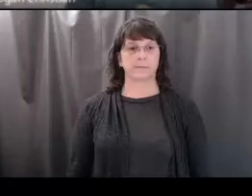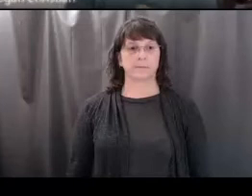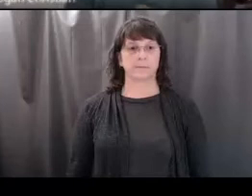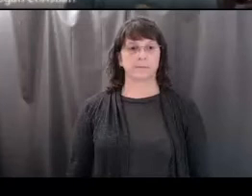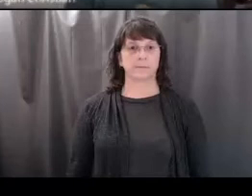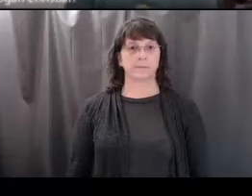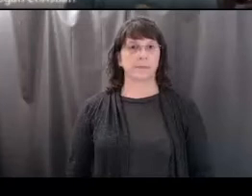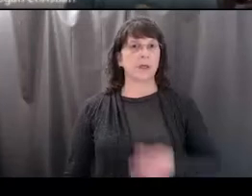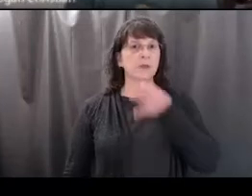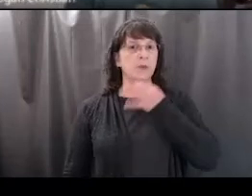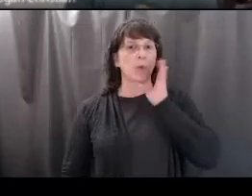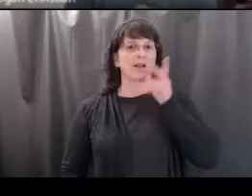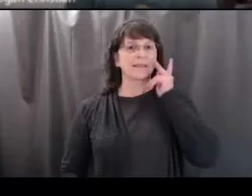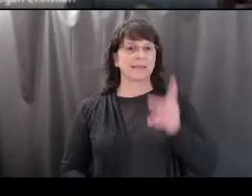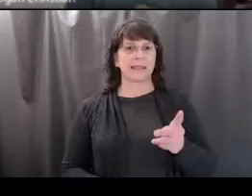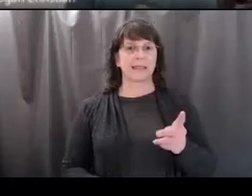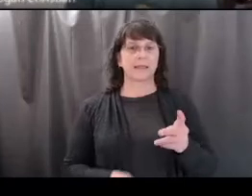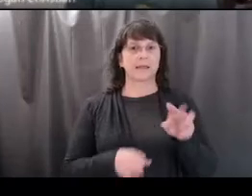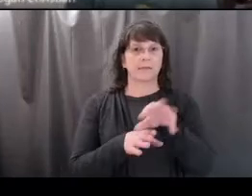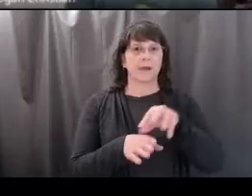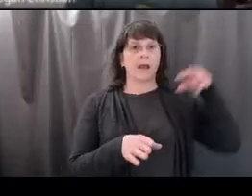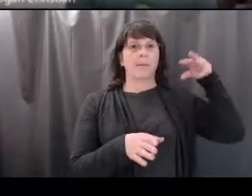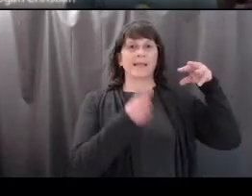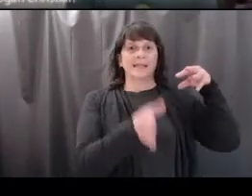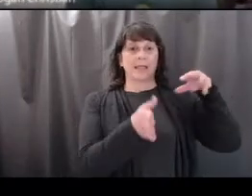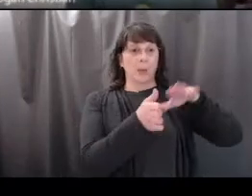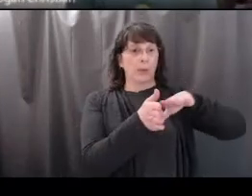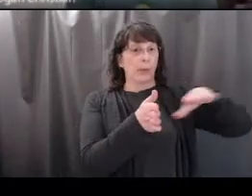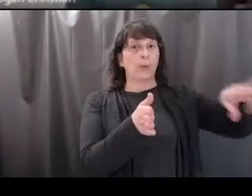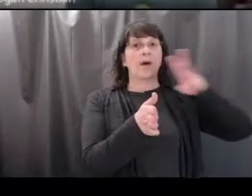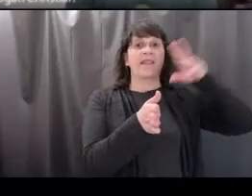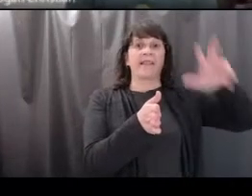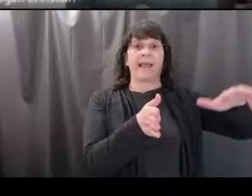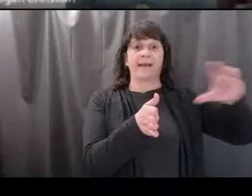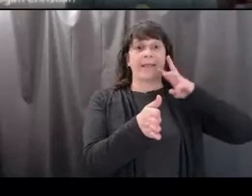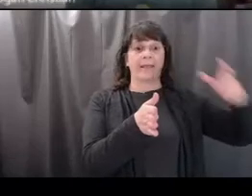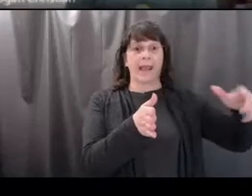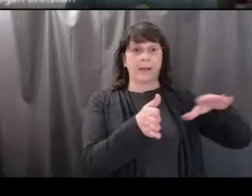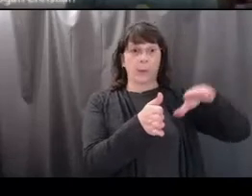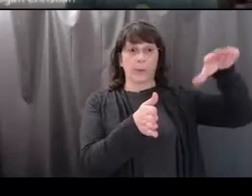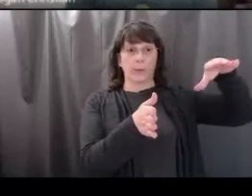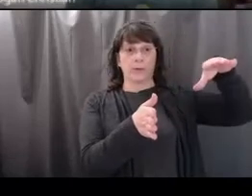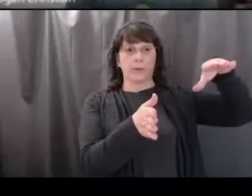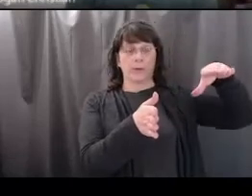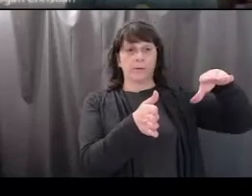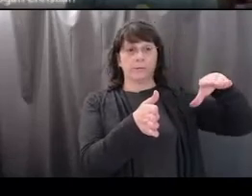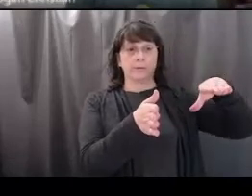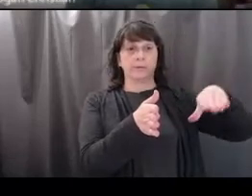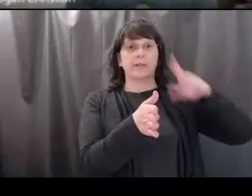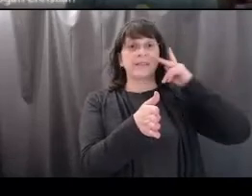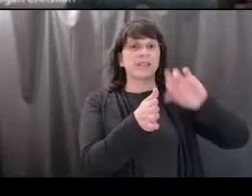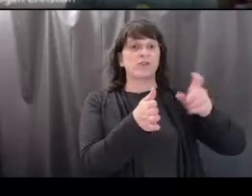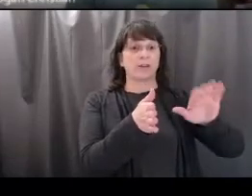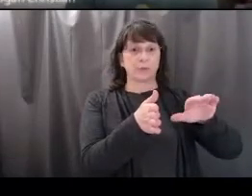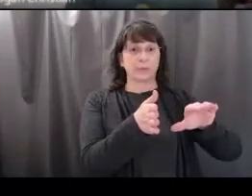Now in a sec, we're going to see a shot of the lake above the dam. Here it is, and how it's changing. You'll